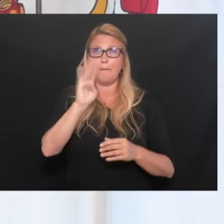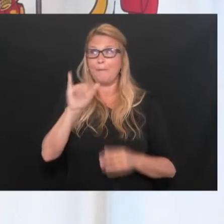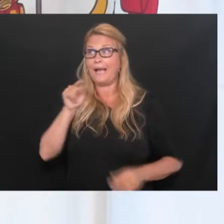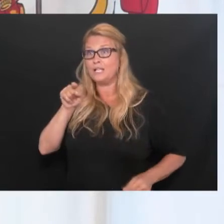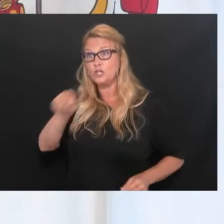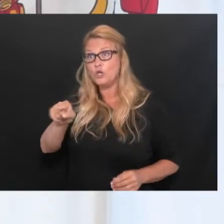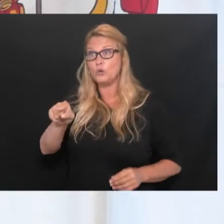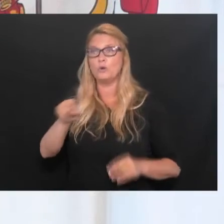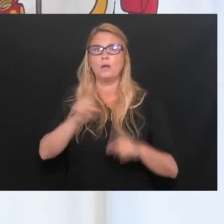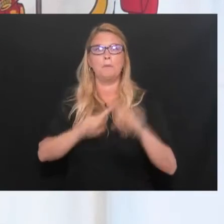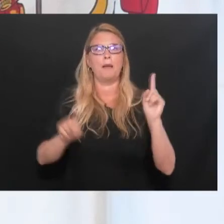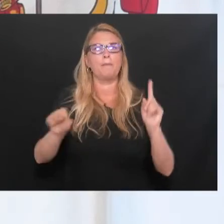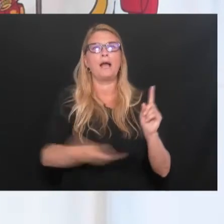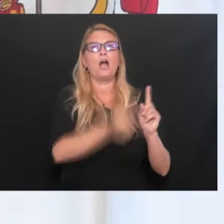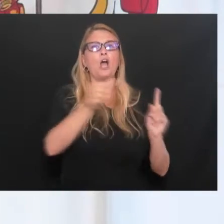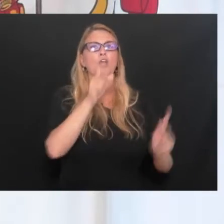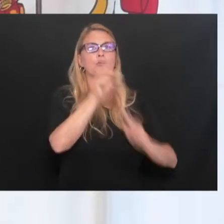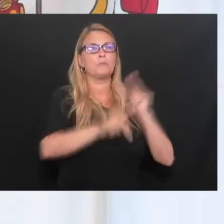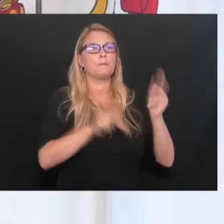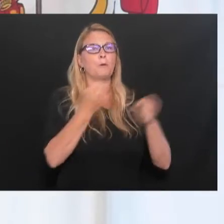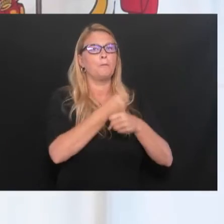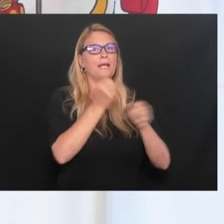that are making this happen.